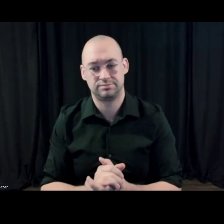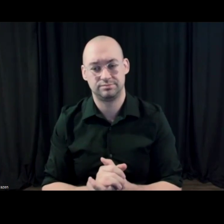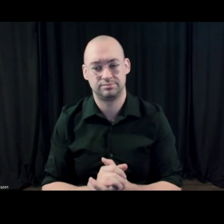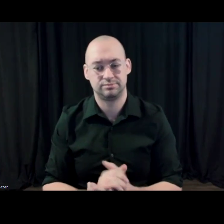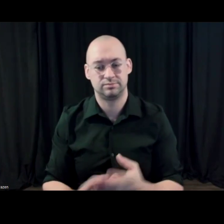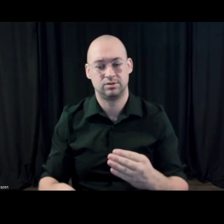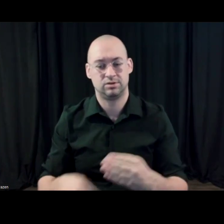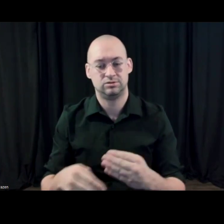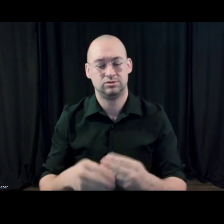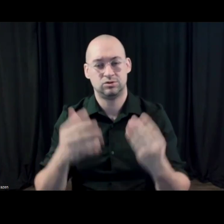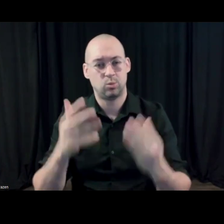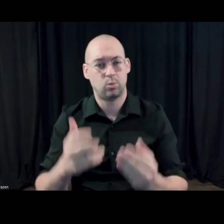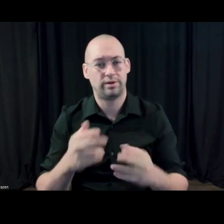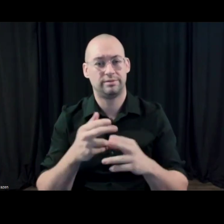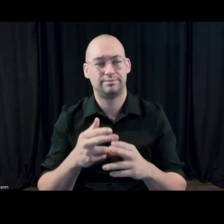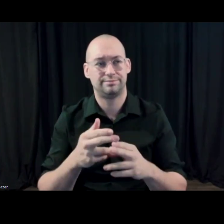want to name that